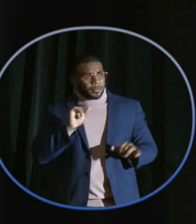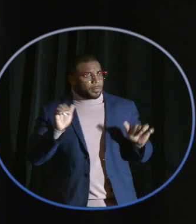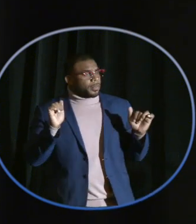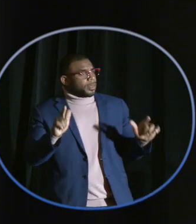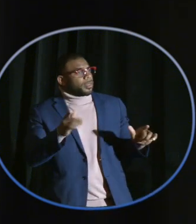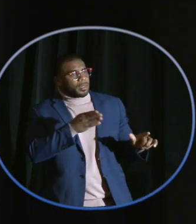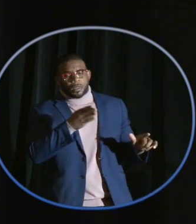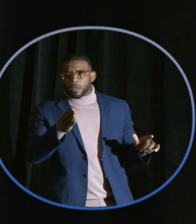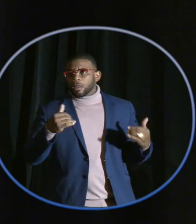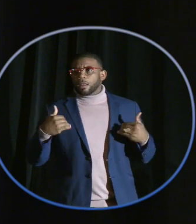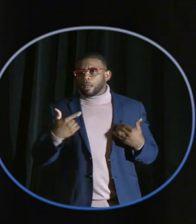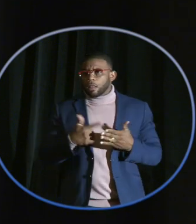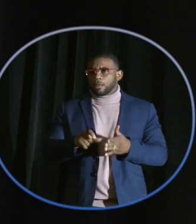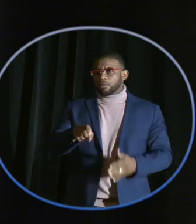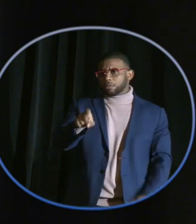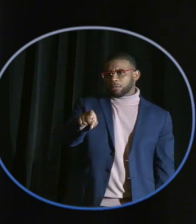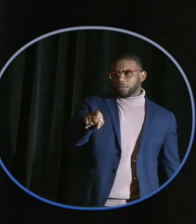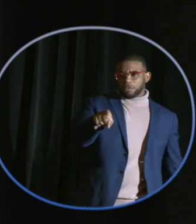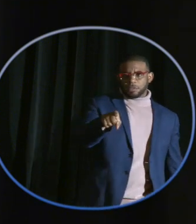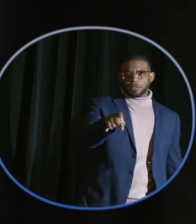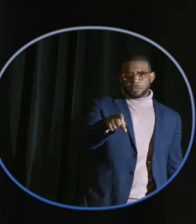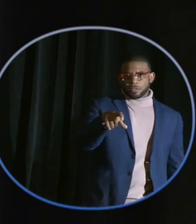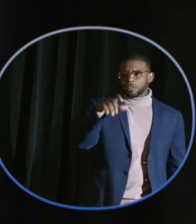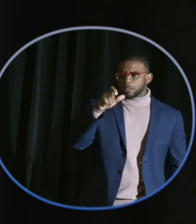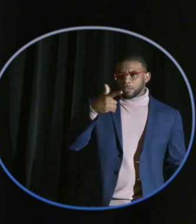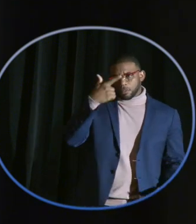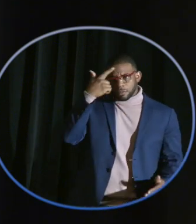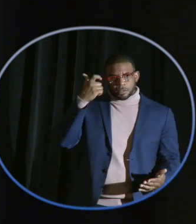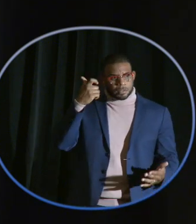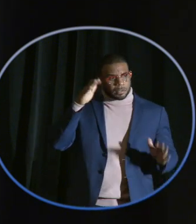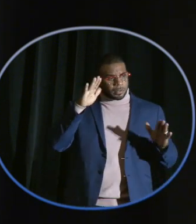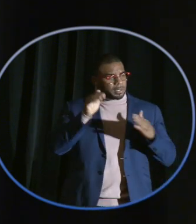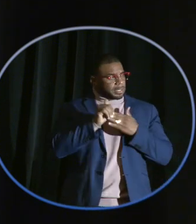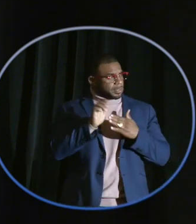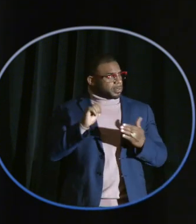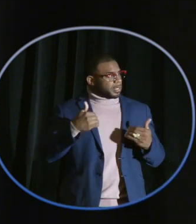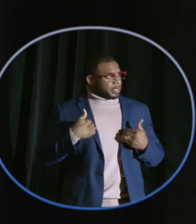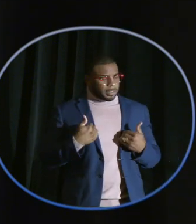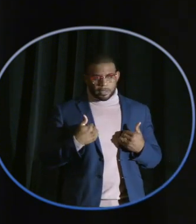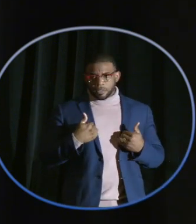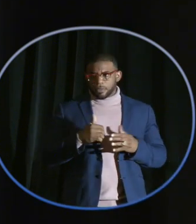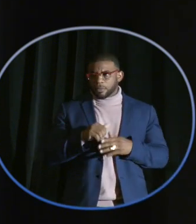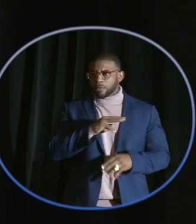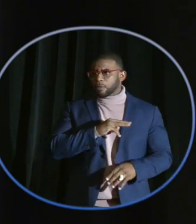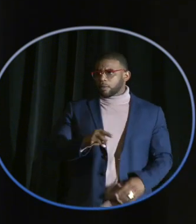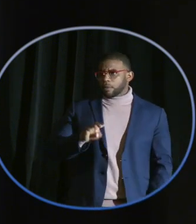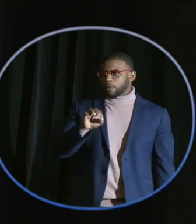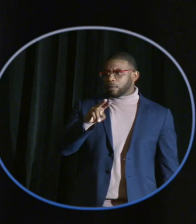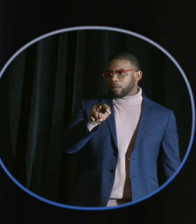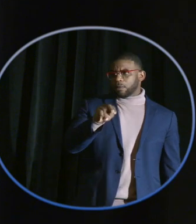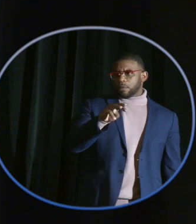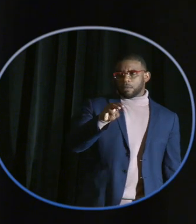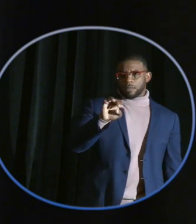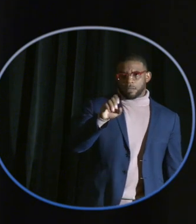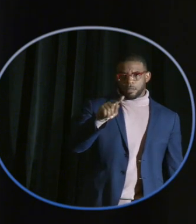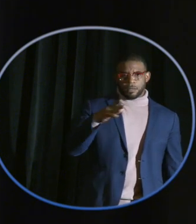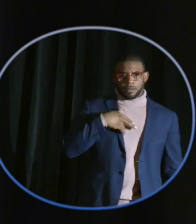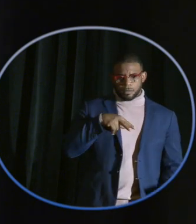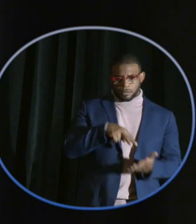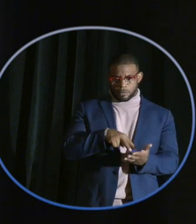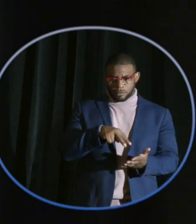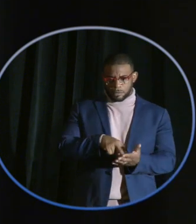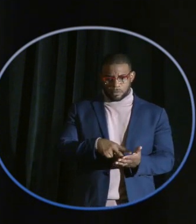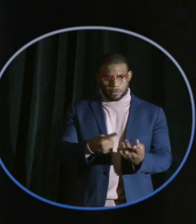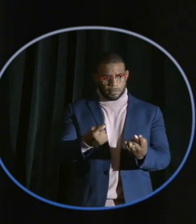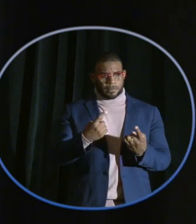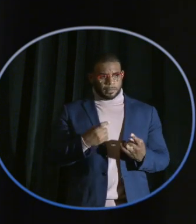all of Baltimore has what it needs, and that is because of the great leader that we have in Mayor Brandon M. Scott. He's standing,